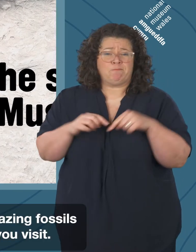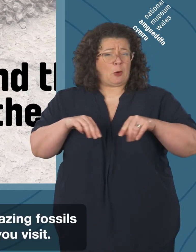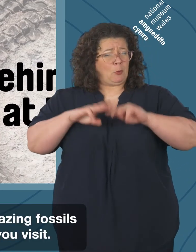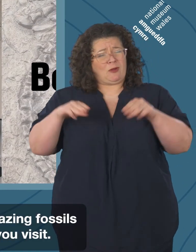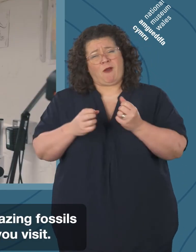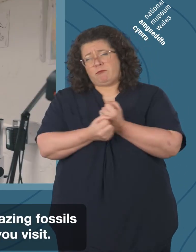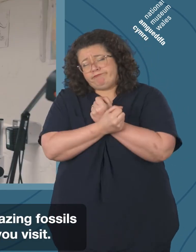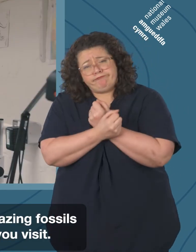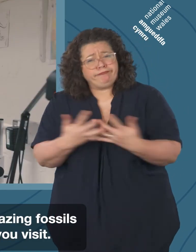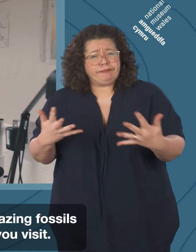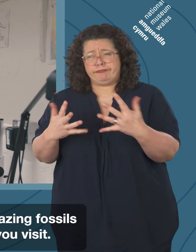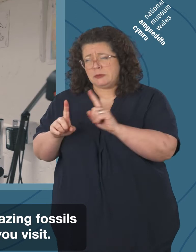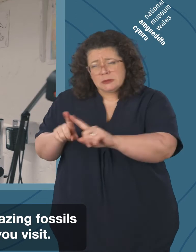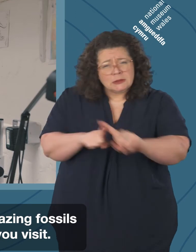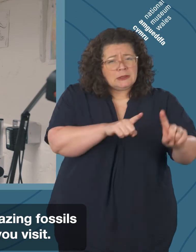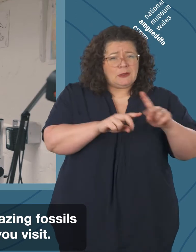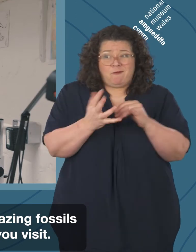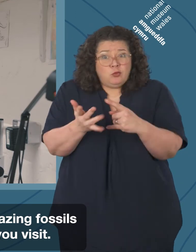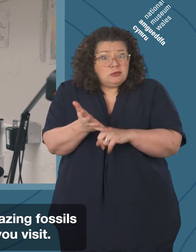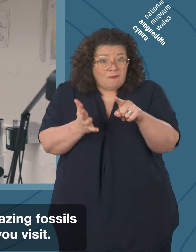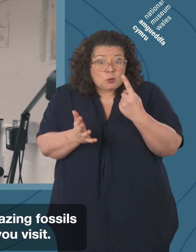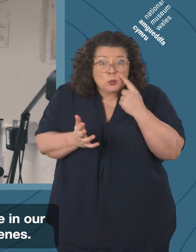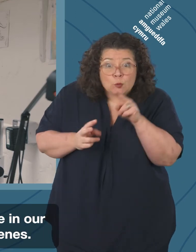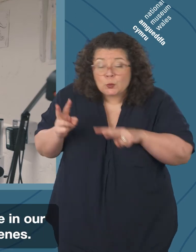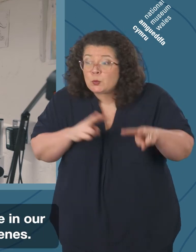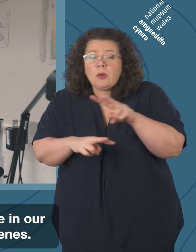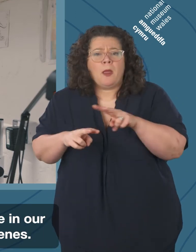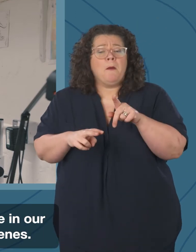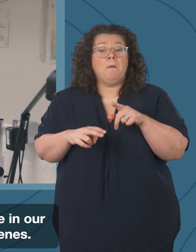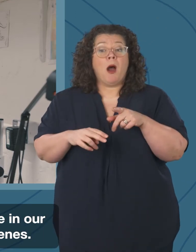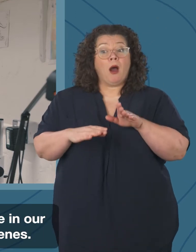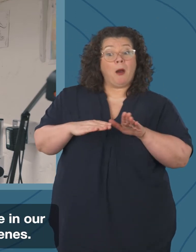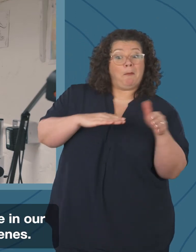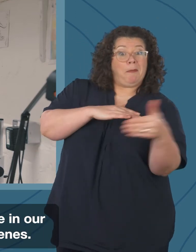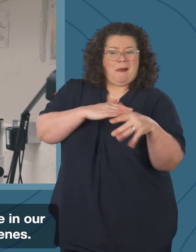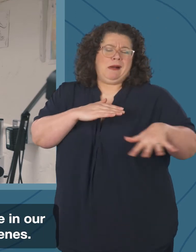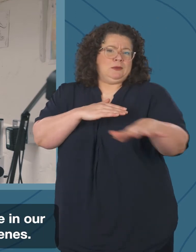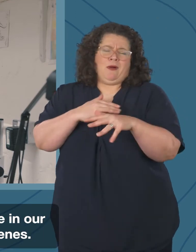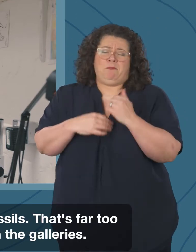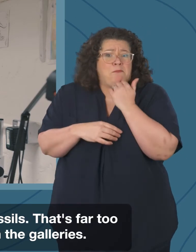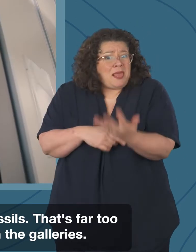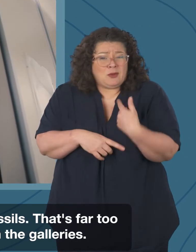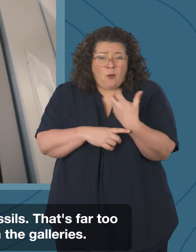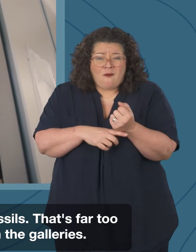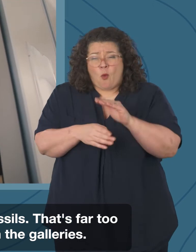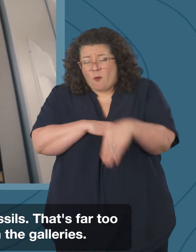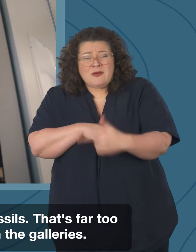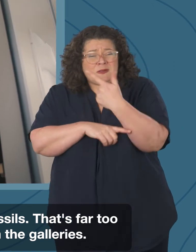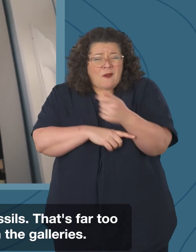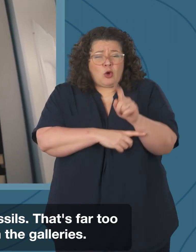The museum has lots of amazing fossils that you can see when you visit, but we've got lots more in our stores behind the scenes. We've actually got